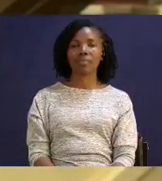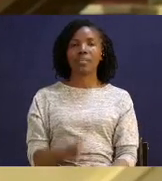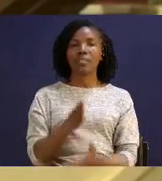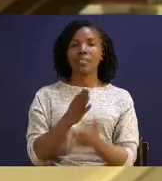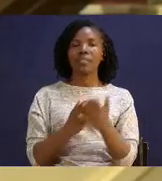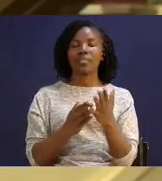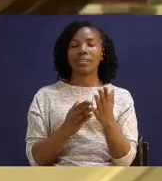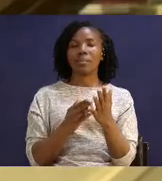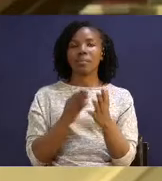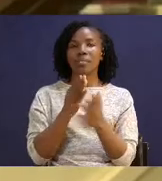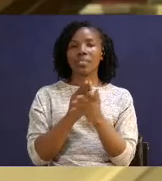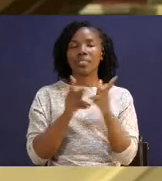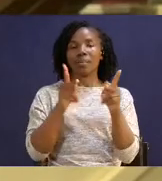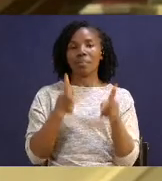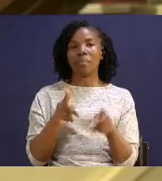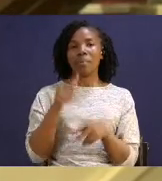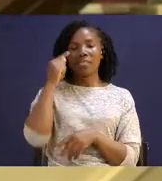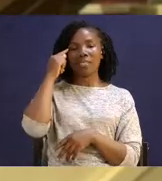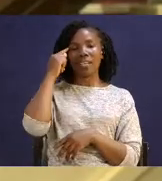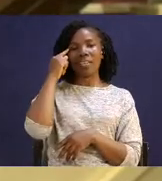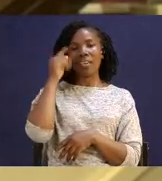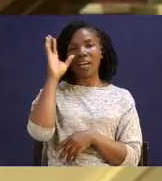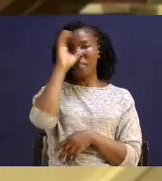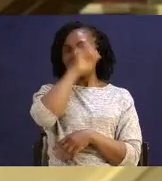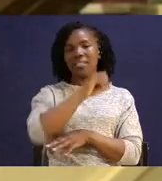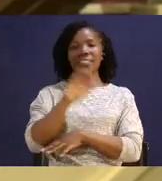Somebody saying, I wish I had lifted up my hand.